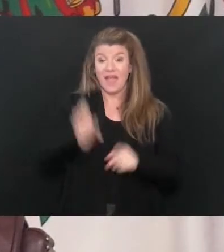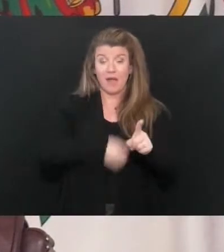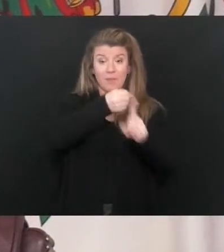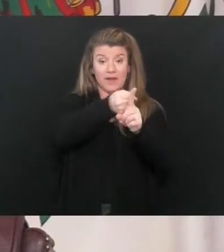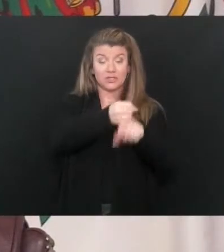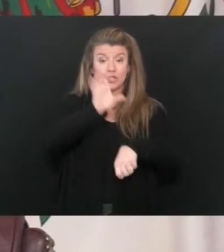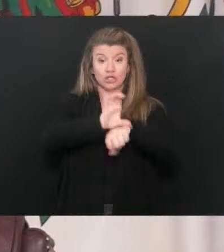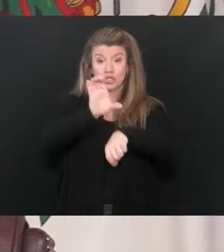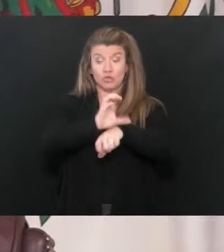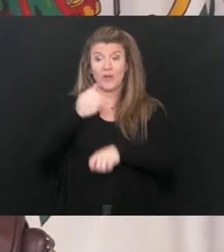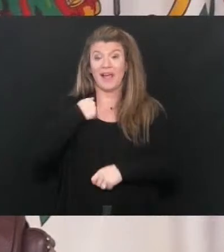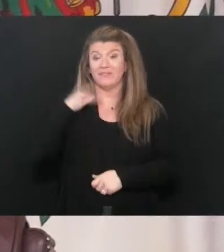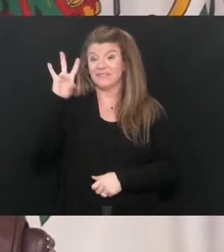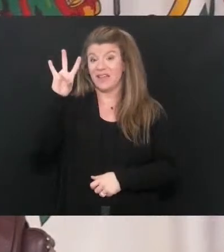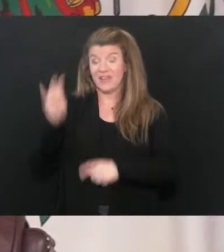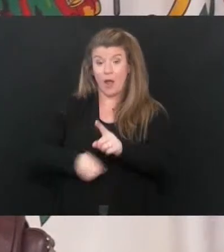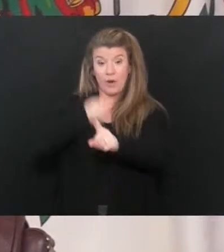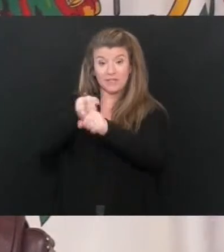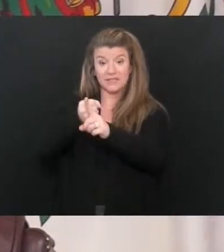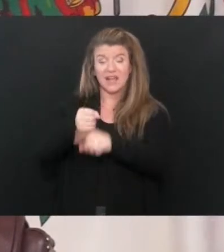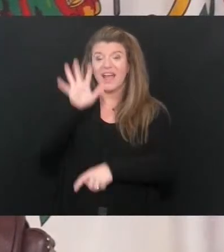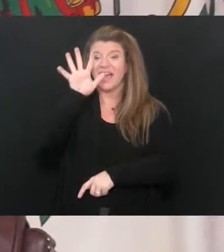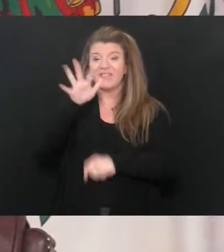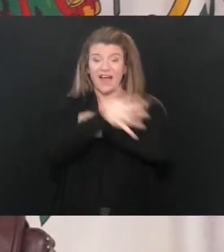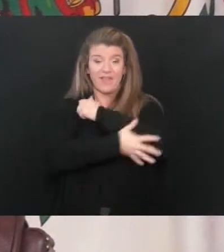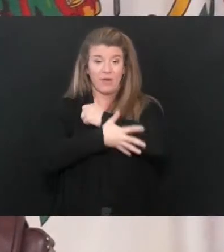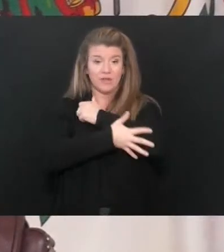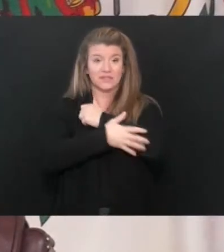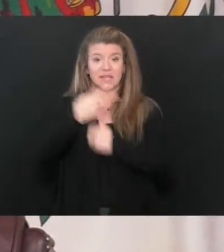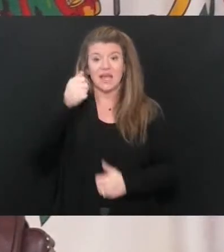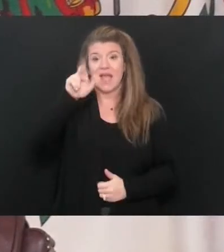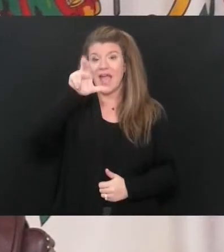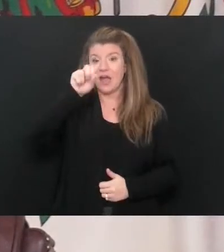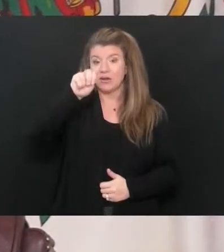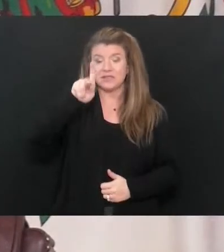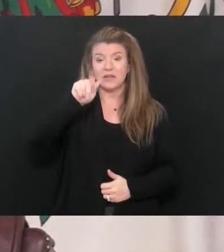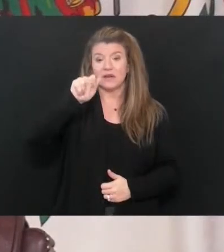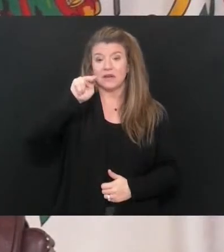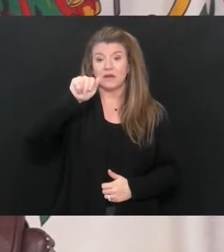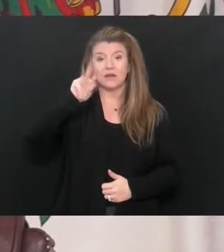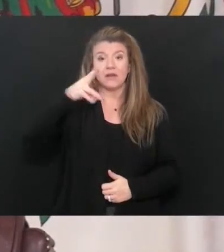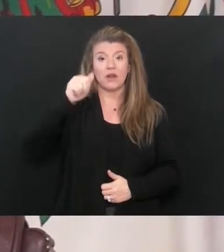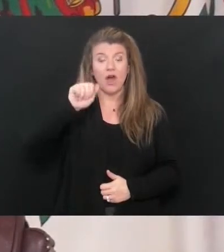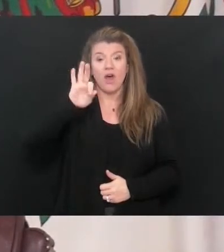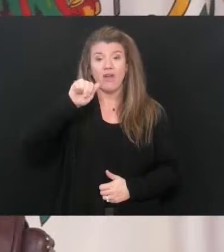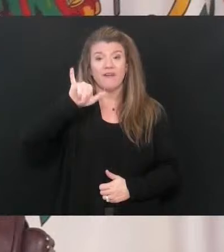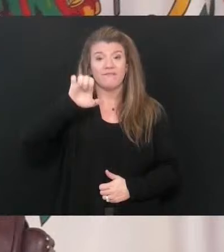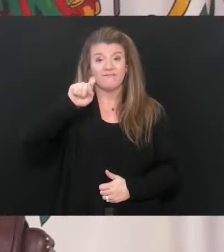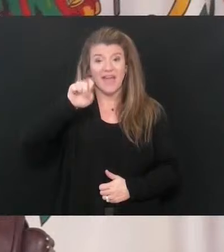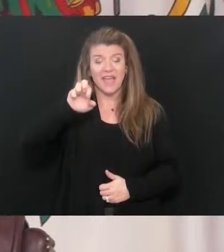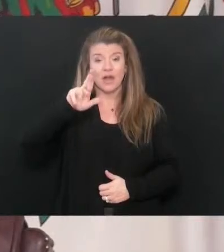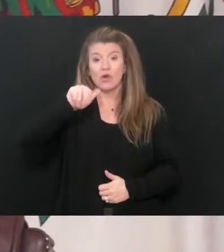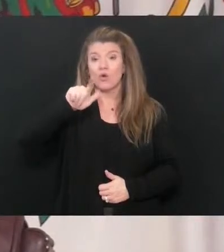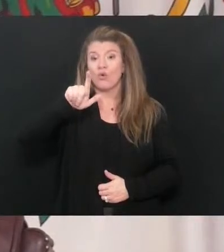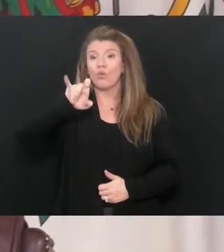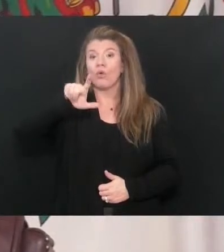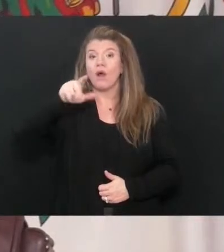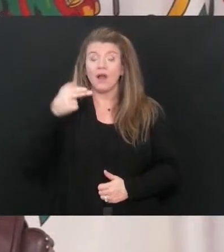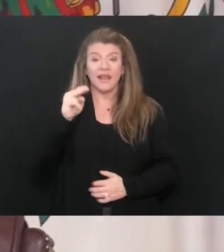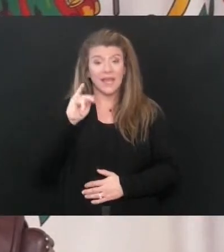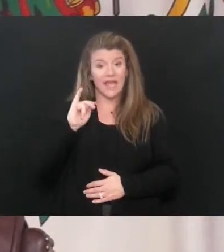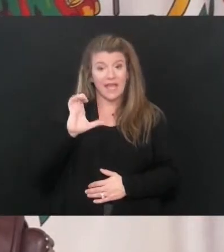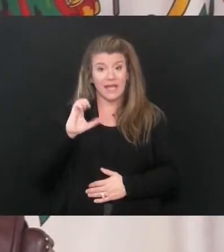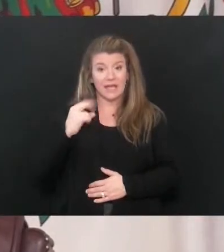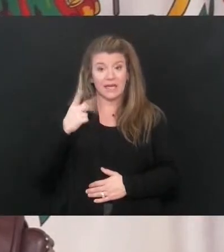churches, we have 7 outbreaks in 5 counties, Harrison, Kanawha, Fayette, Raleigh, and Nicholas County. You got to